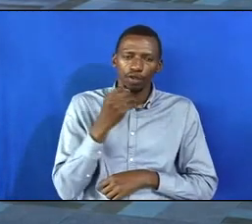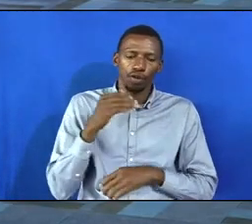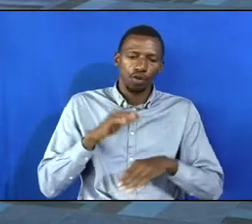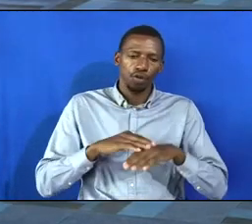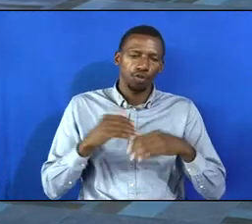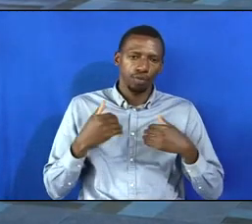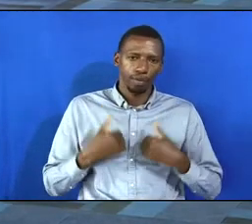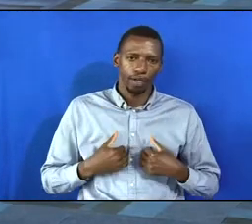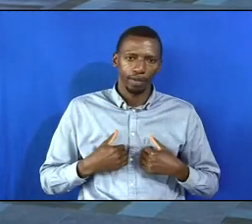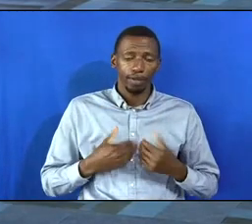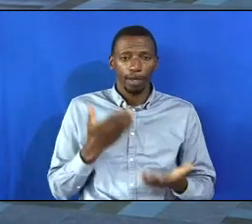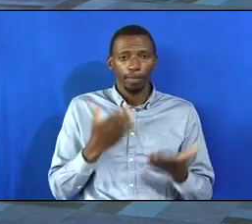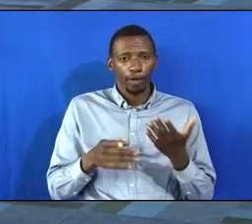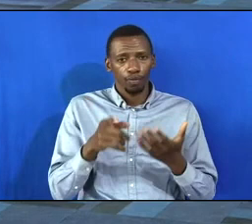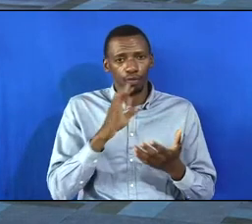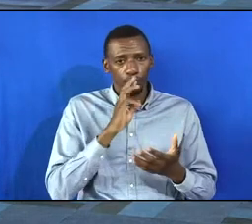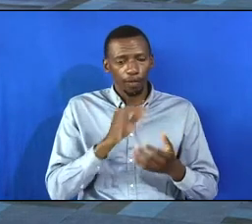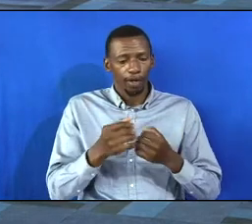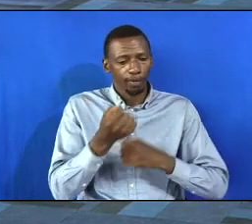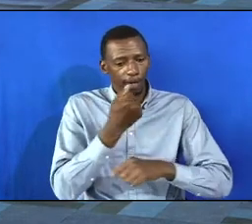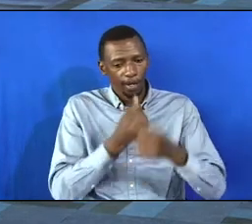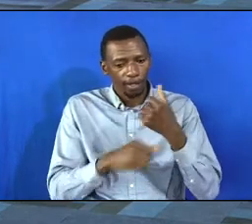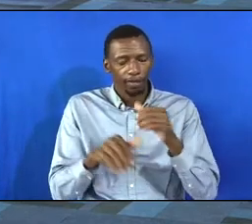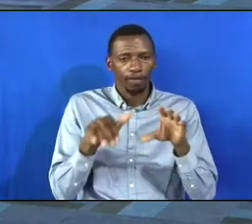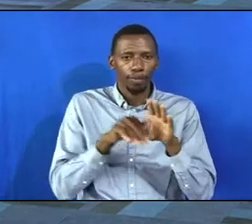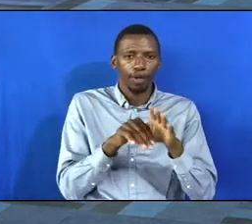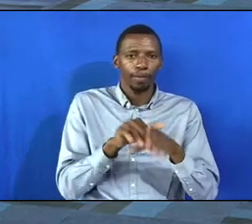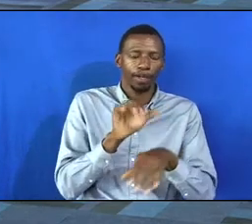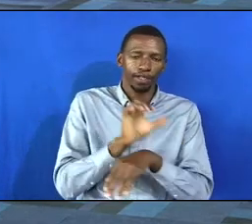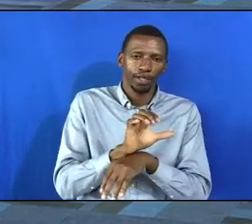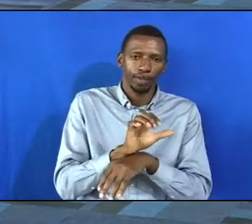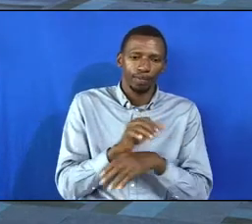of the church. You could be a leader in the church.